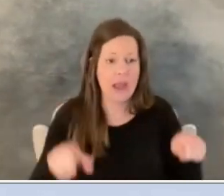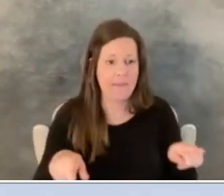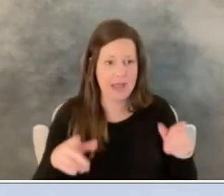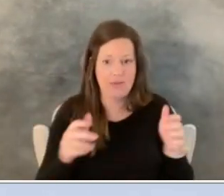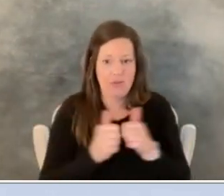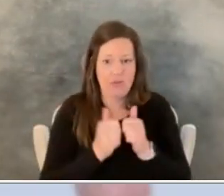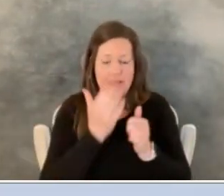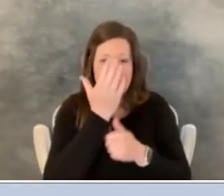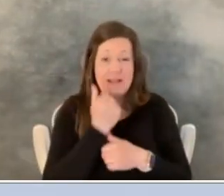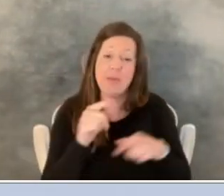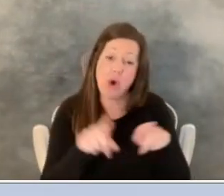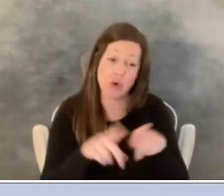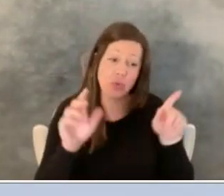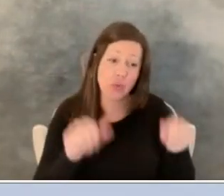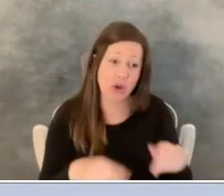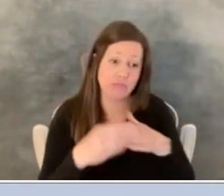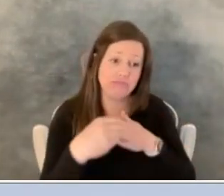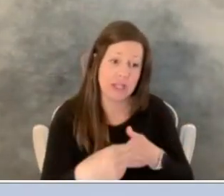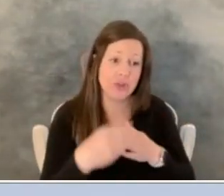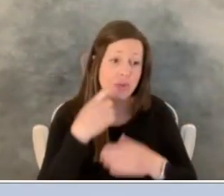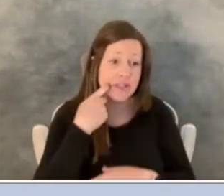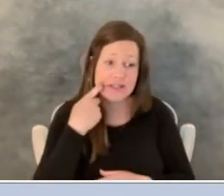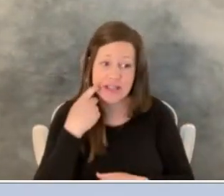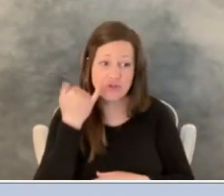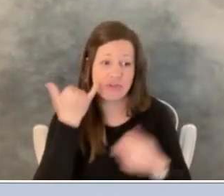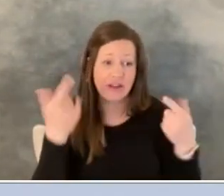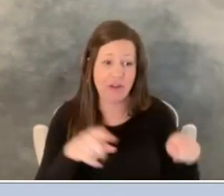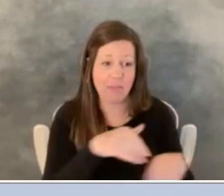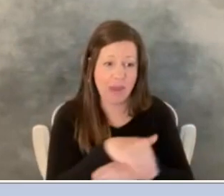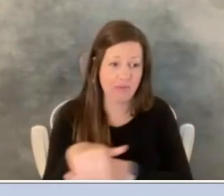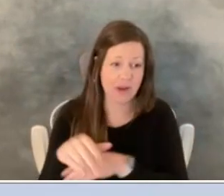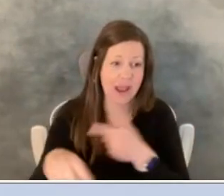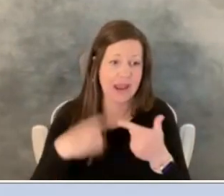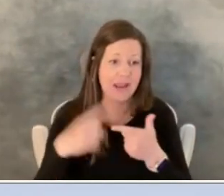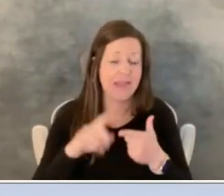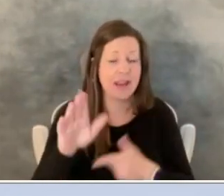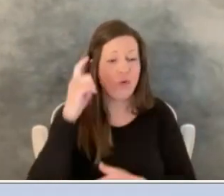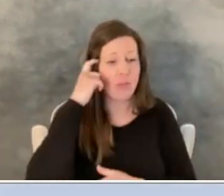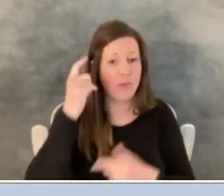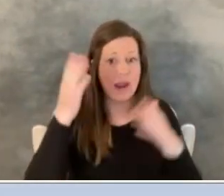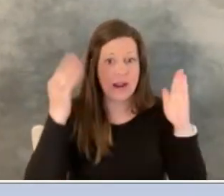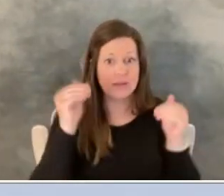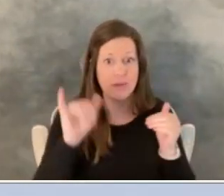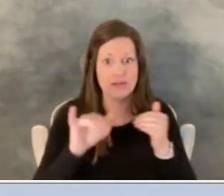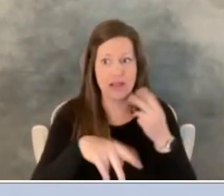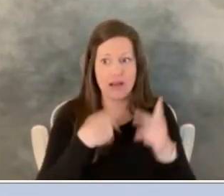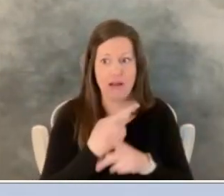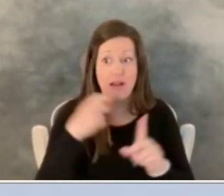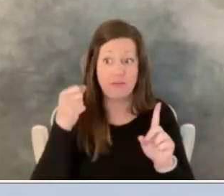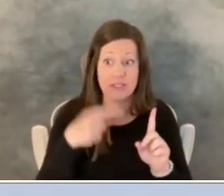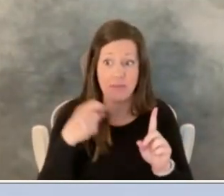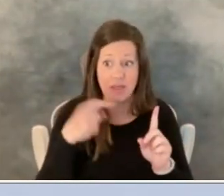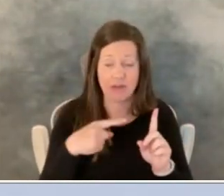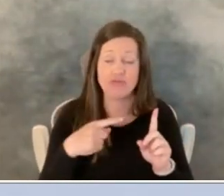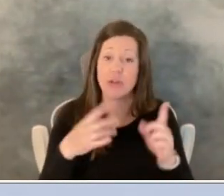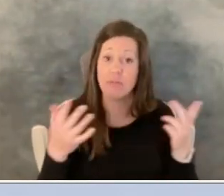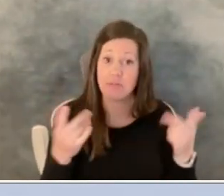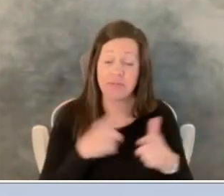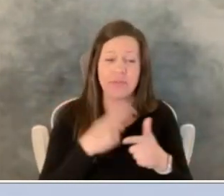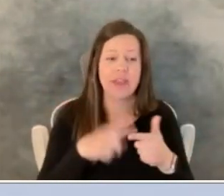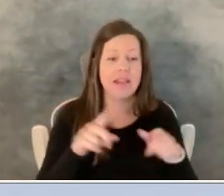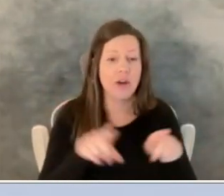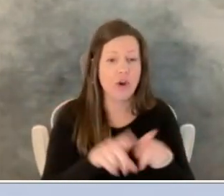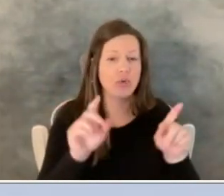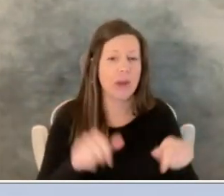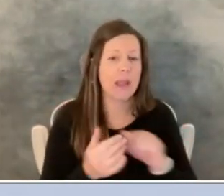lead to an addiction if you're doing that every night and your brain expects that kind of stimulation around bedtime. Then it can also become sort of an